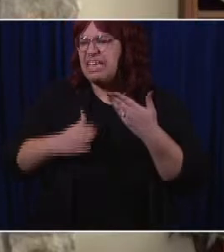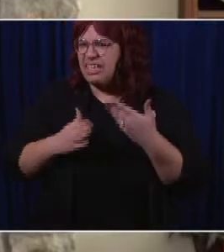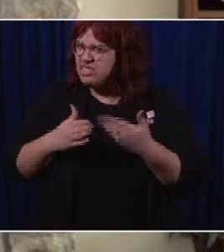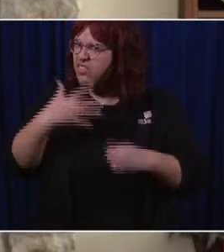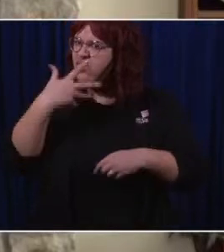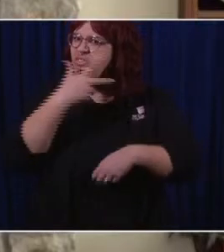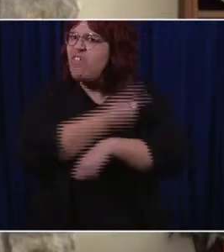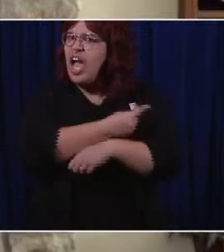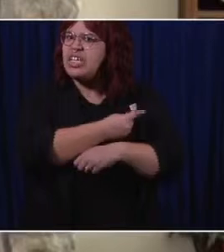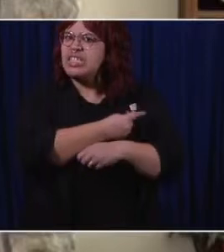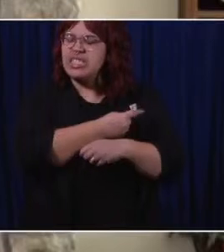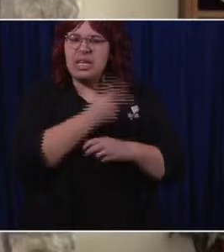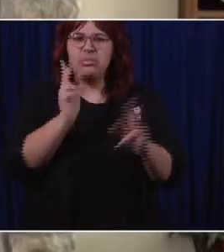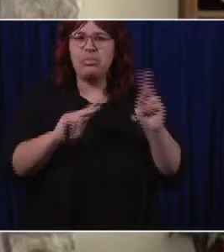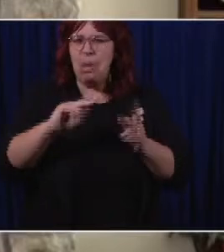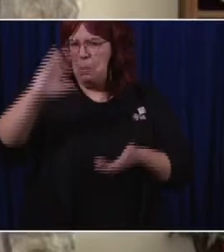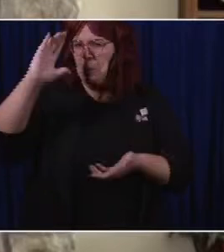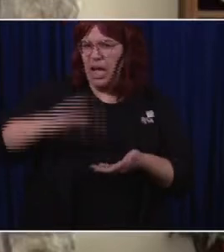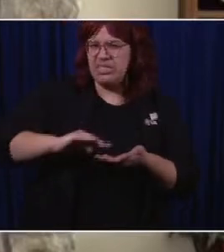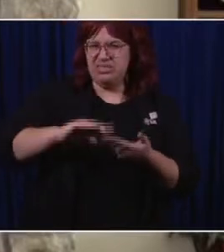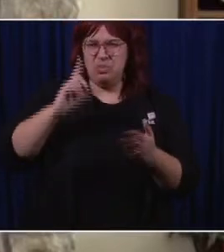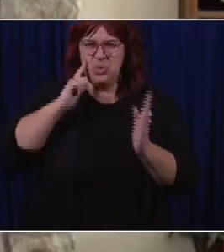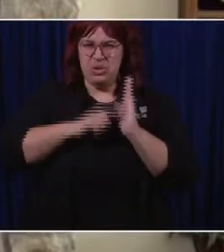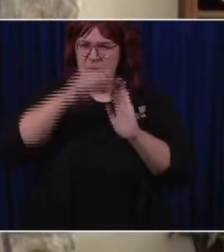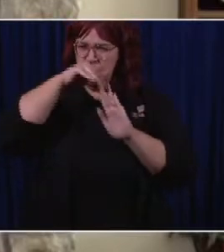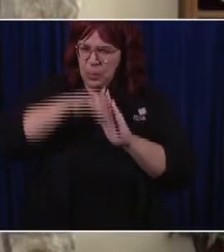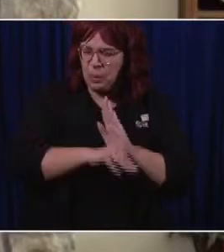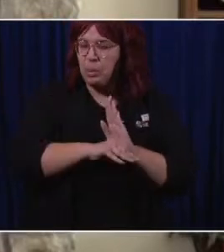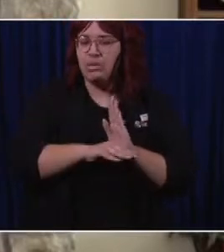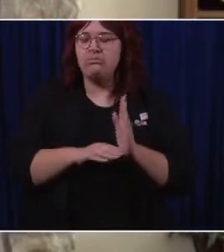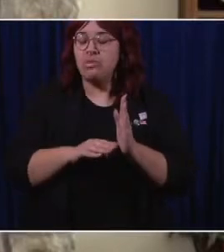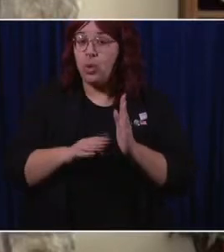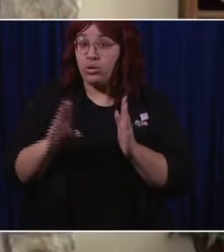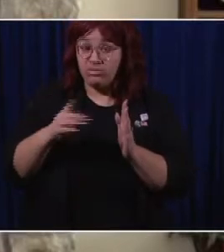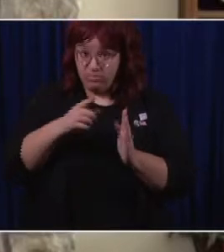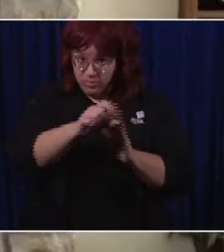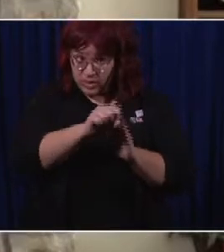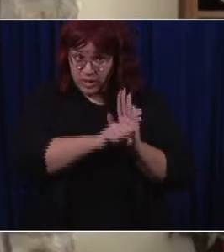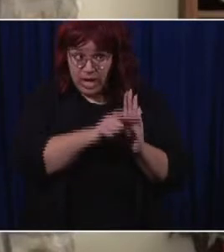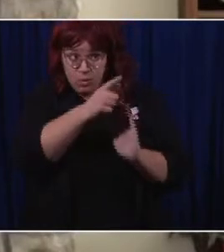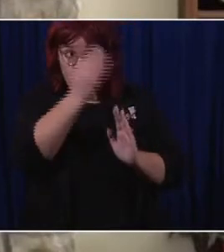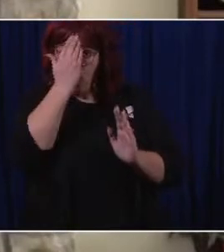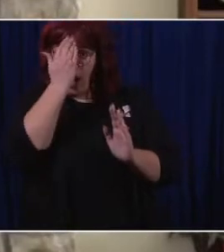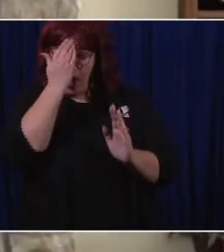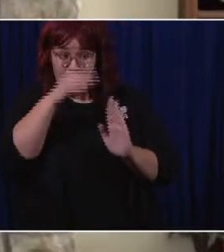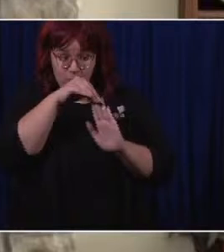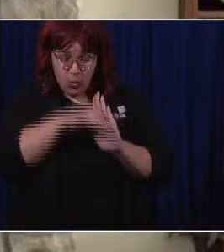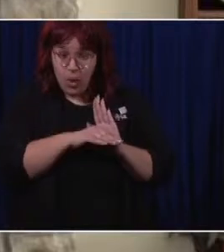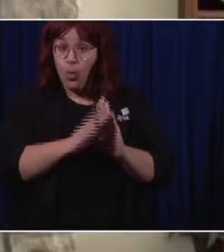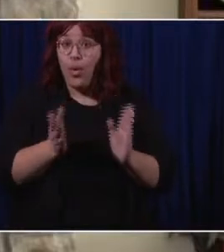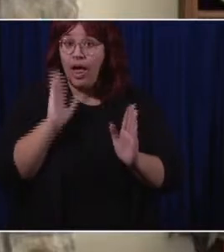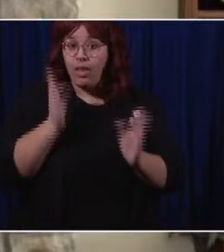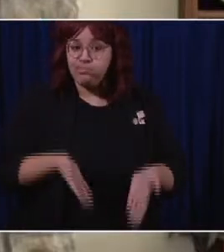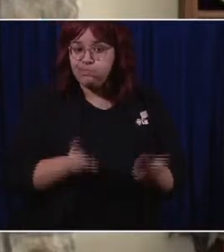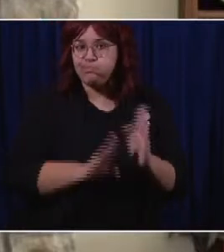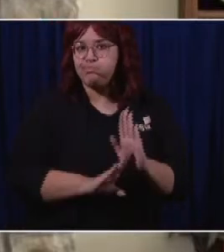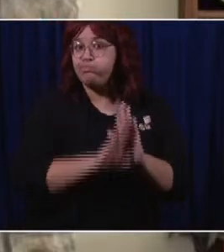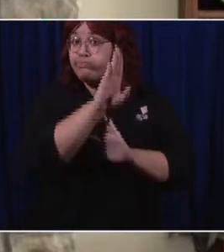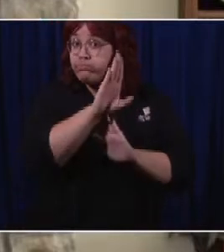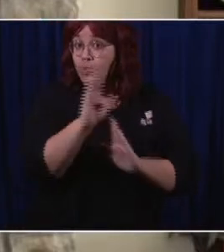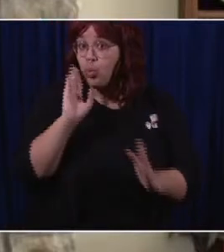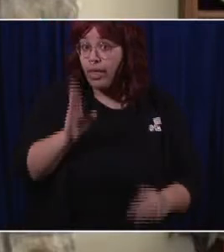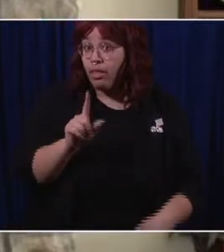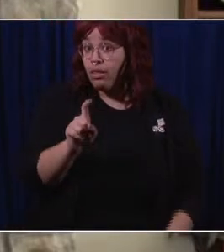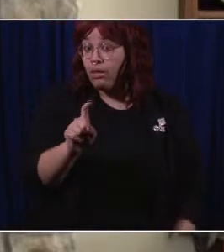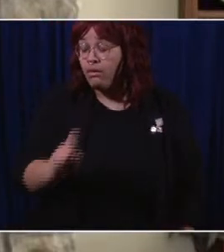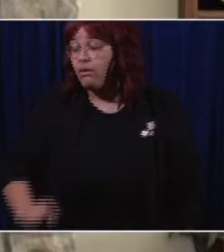be an effort to vaccinate more people on weekends? Yeah, what we ask, Nathan, what we ask the